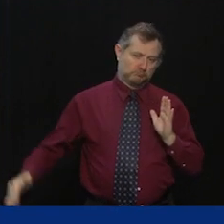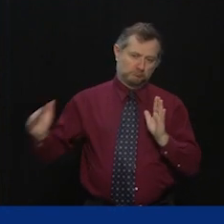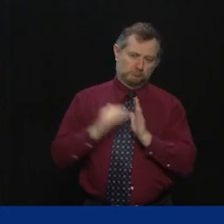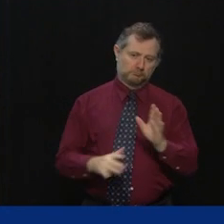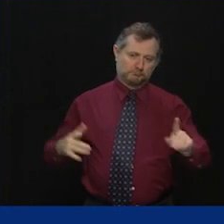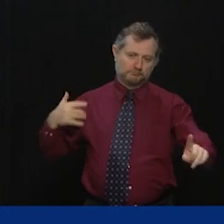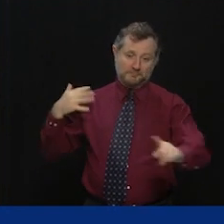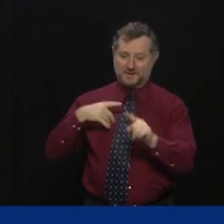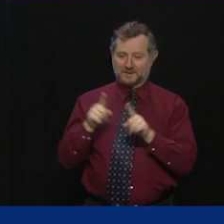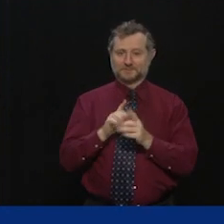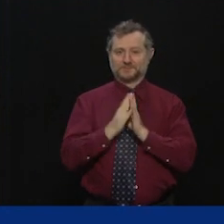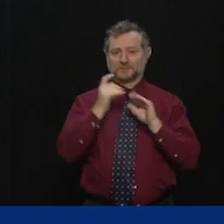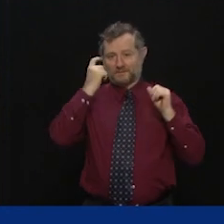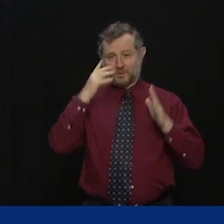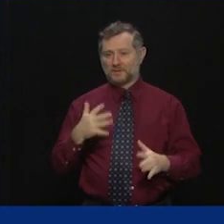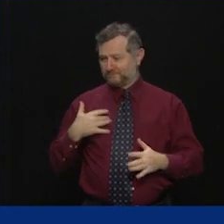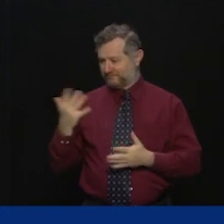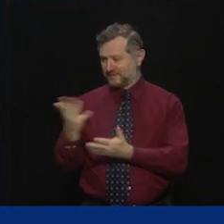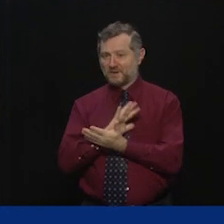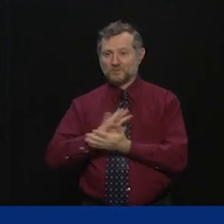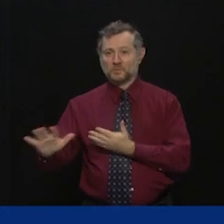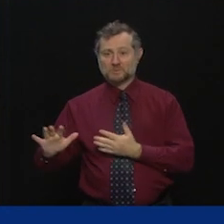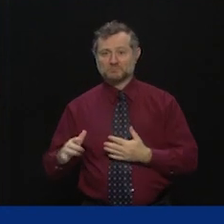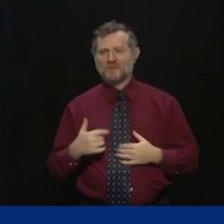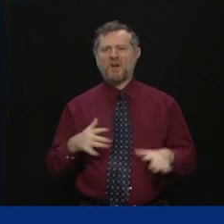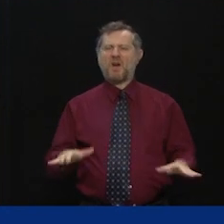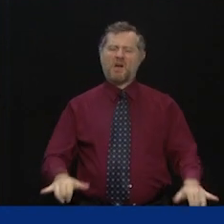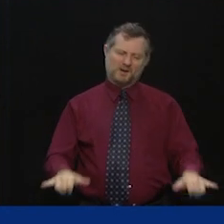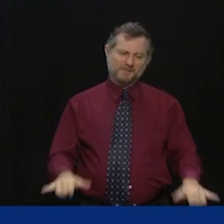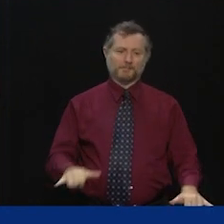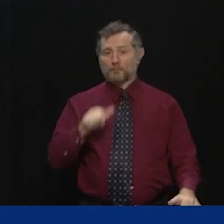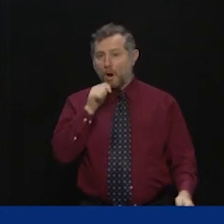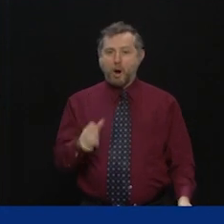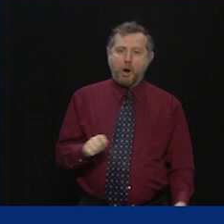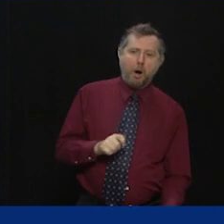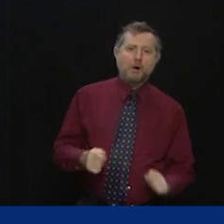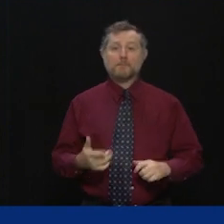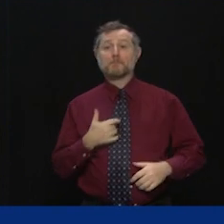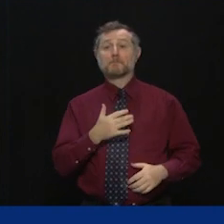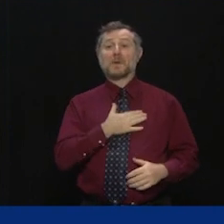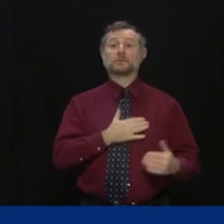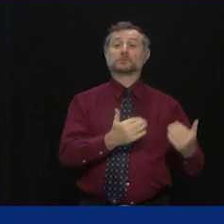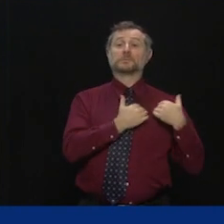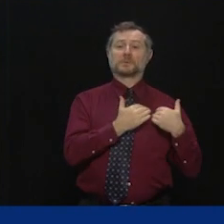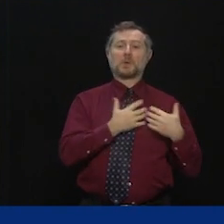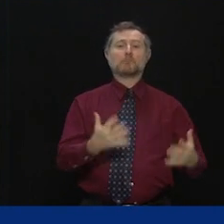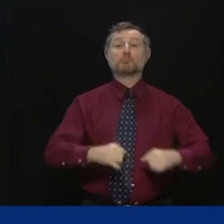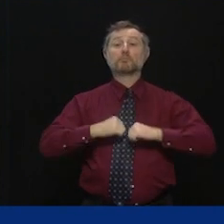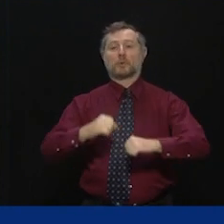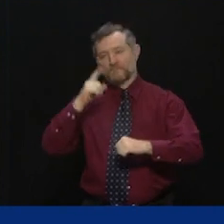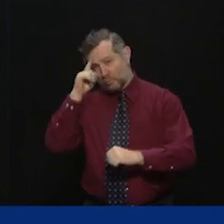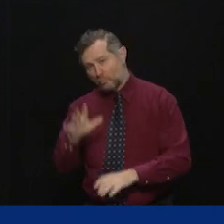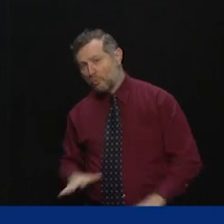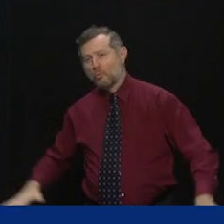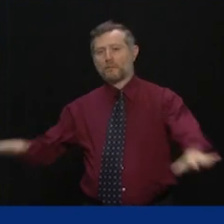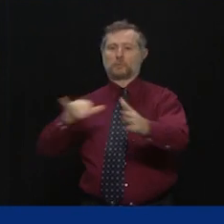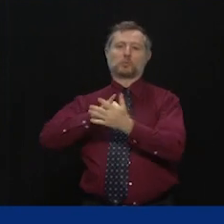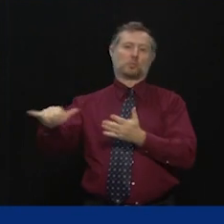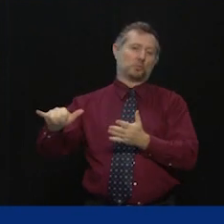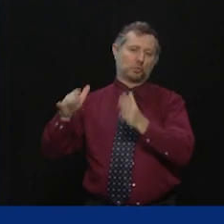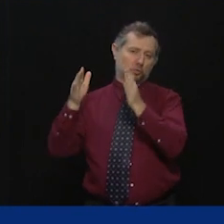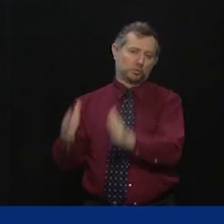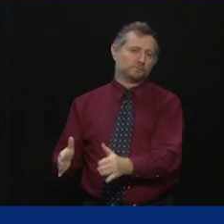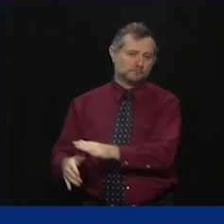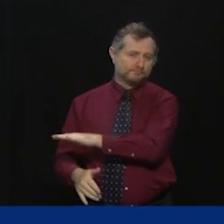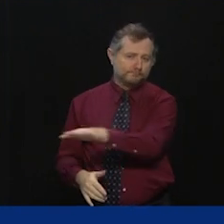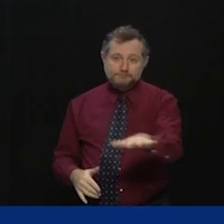that I was not going to change my position because I'm charged with protecting the health of all New Yorkers. So that's been a given. And so what's